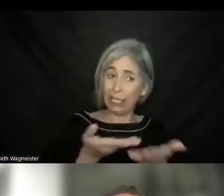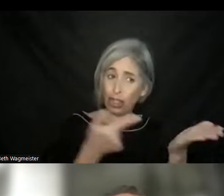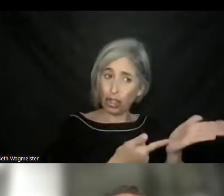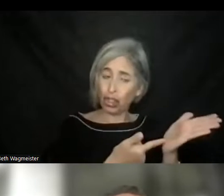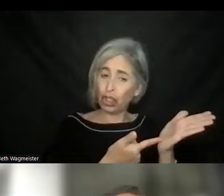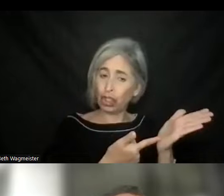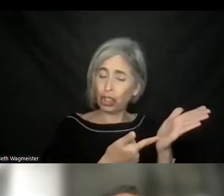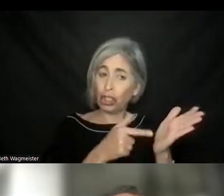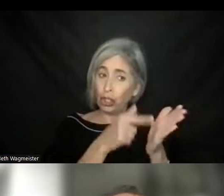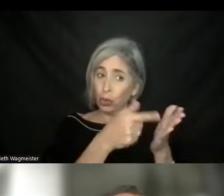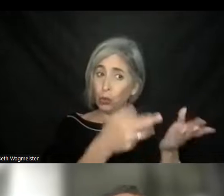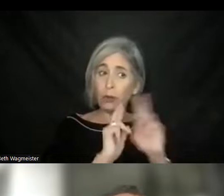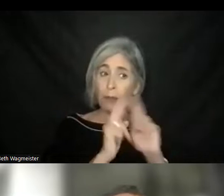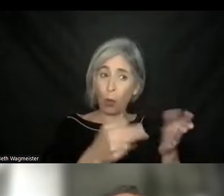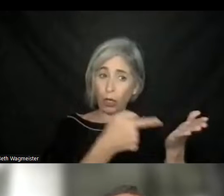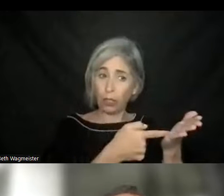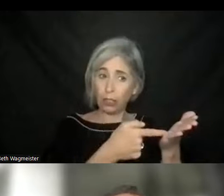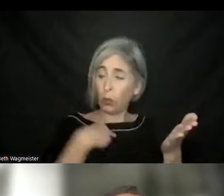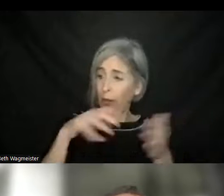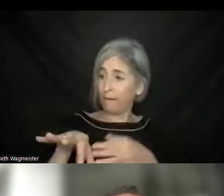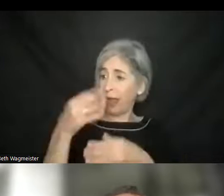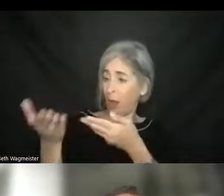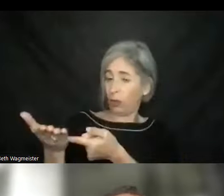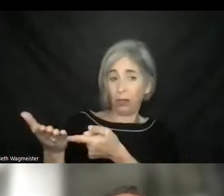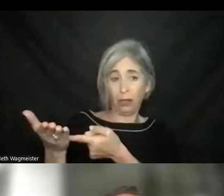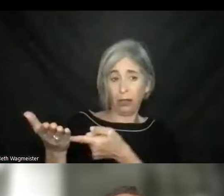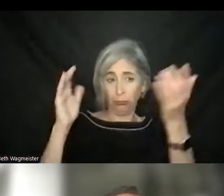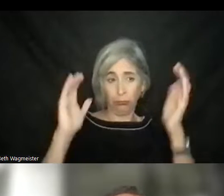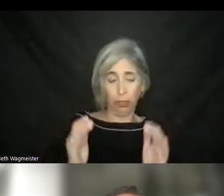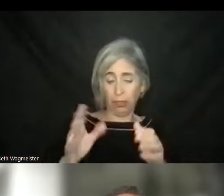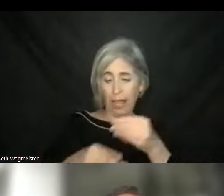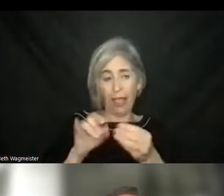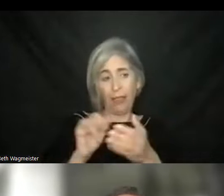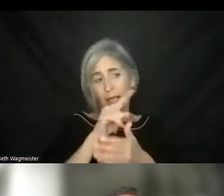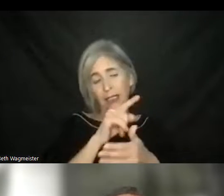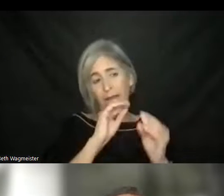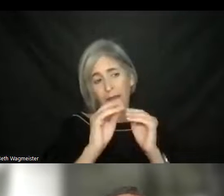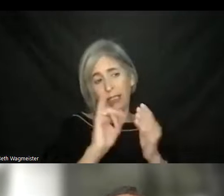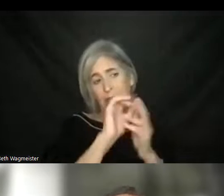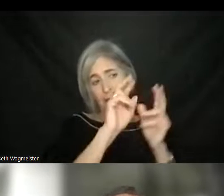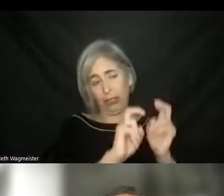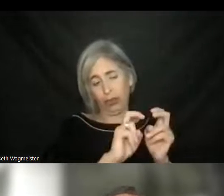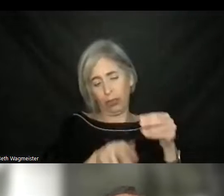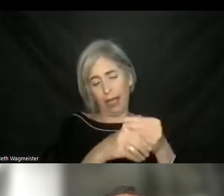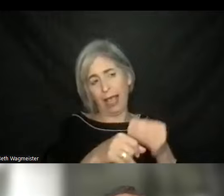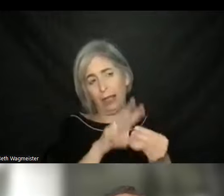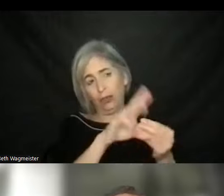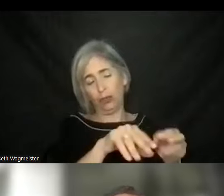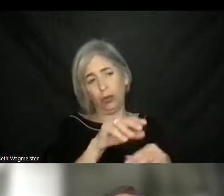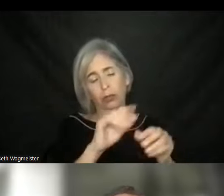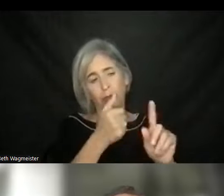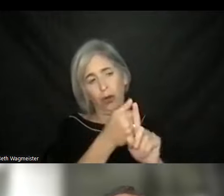this is what you've reported and this is what we found. So please add that, fix these issues, but also add this to your